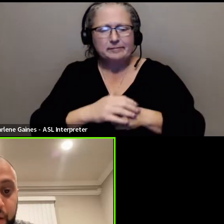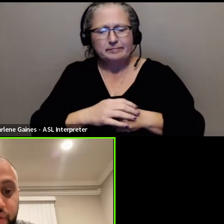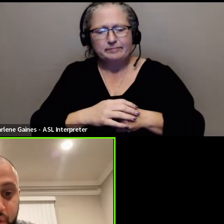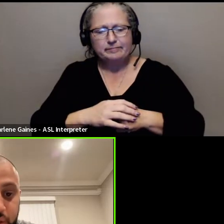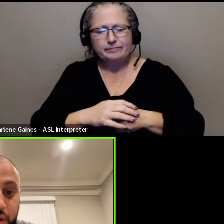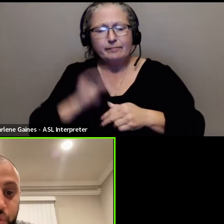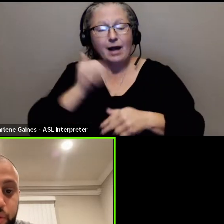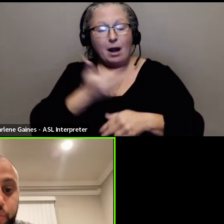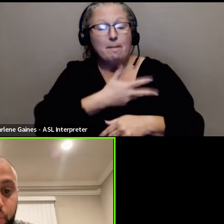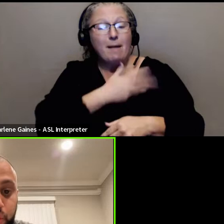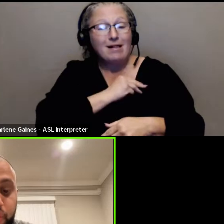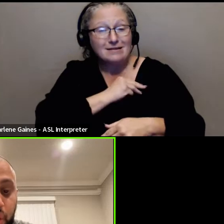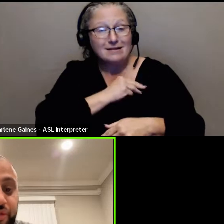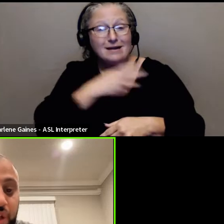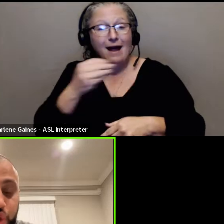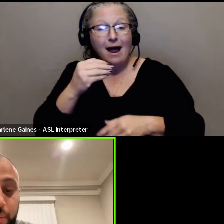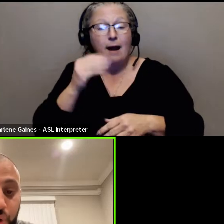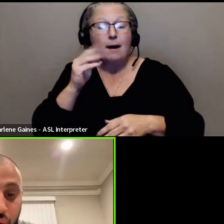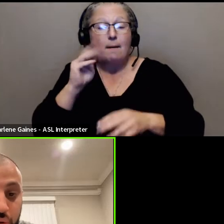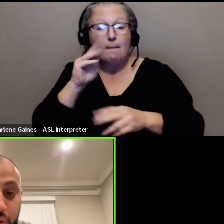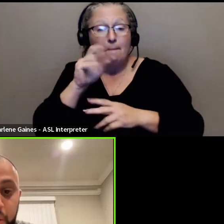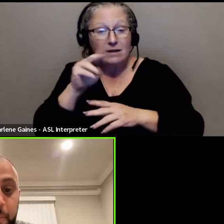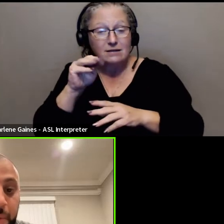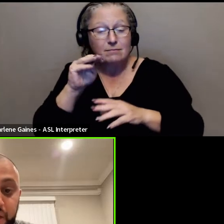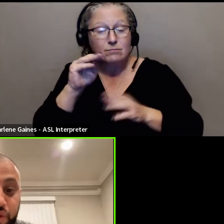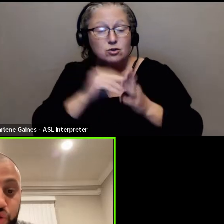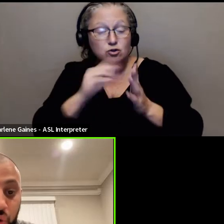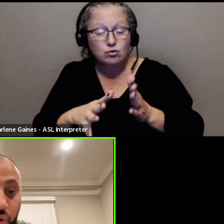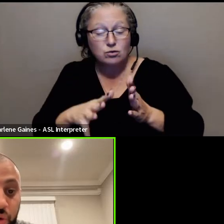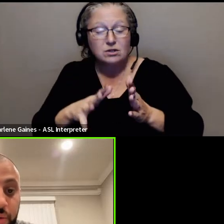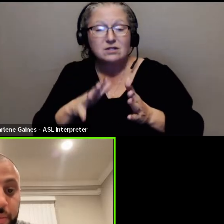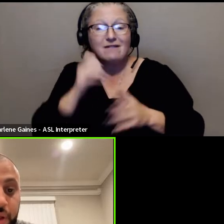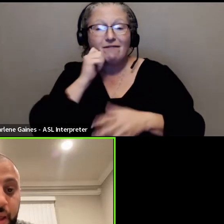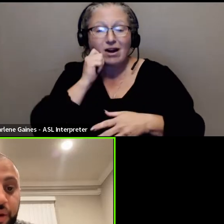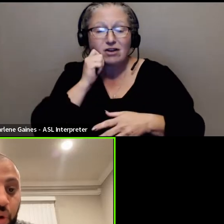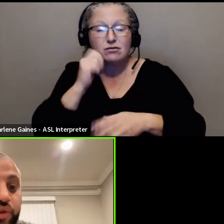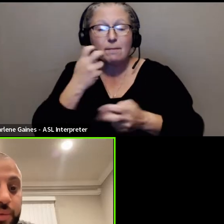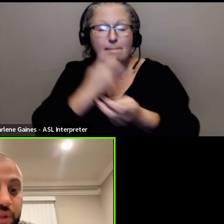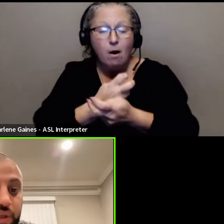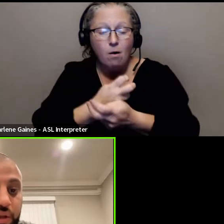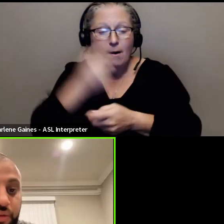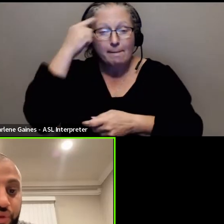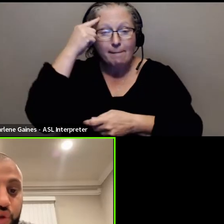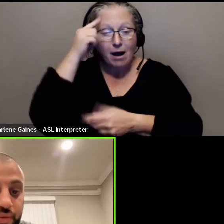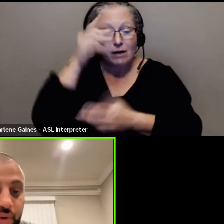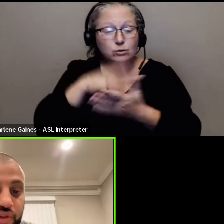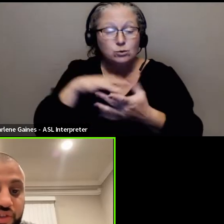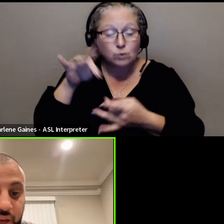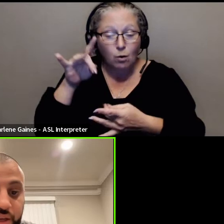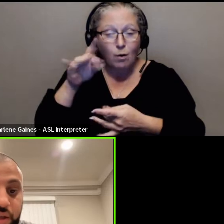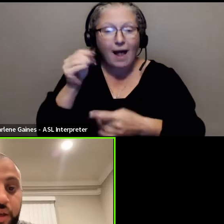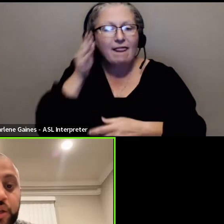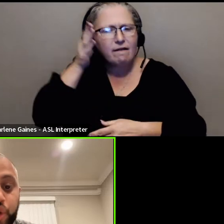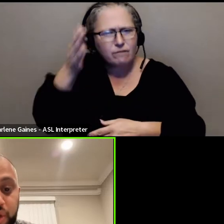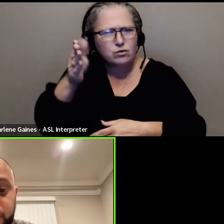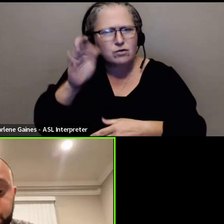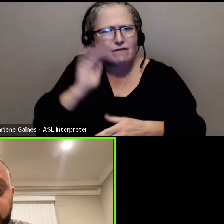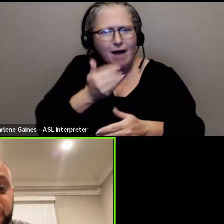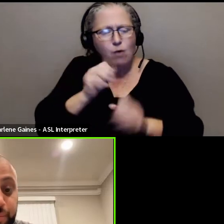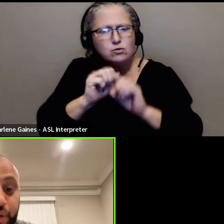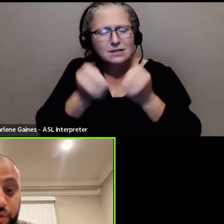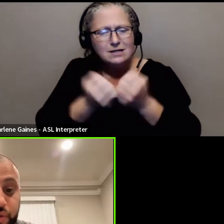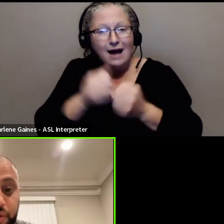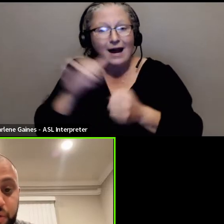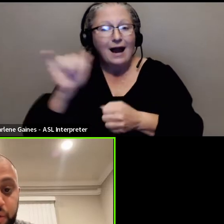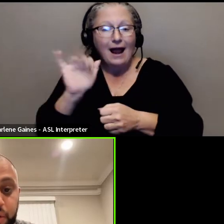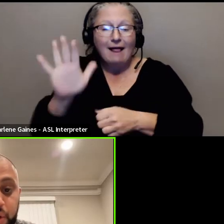Our Palestinian and Muslim students are flesh and bone, minds and soul, and ultimately the future of our society just as much as